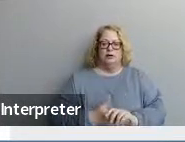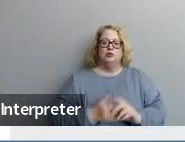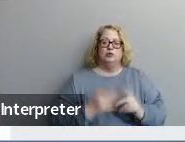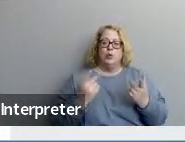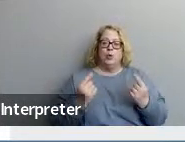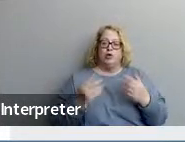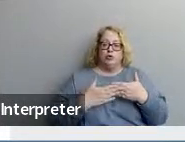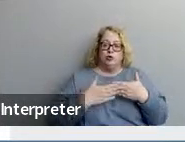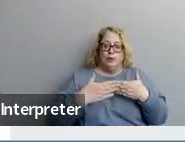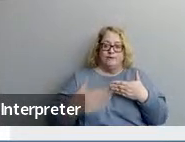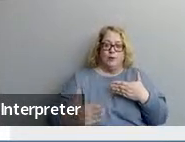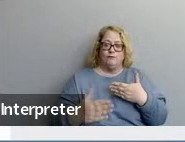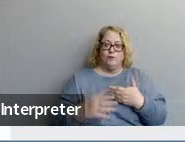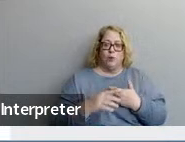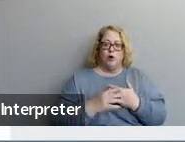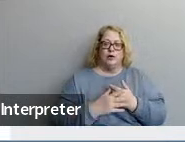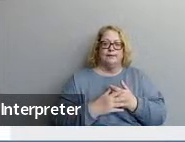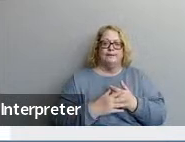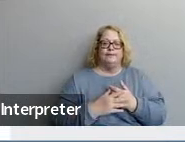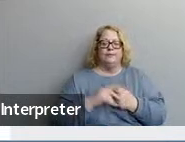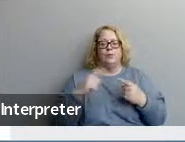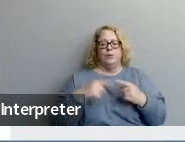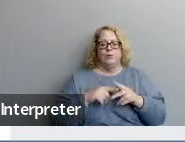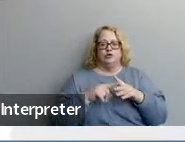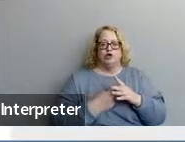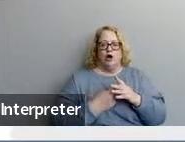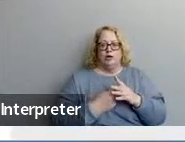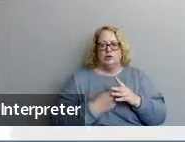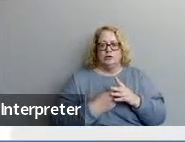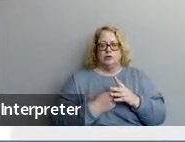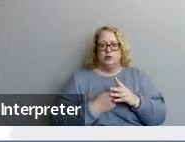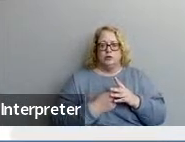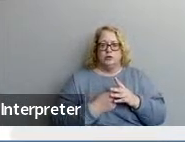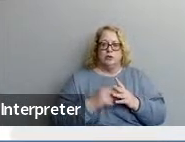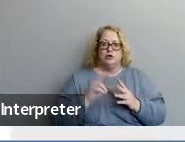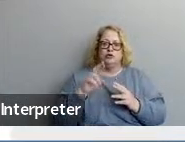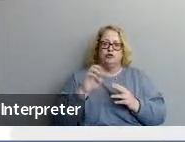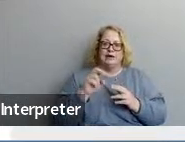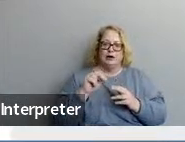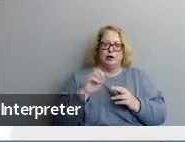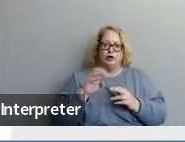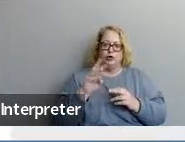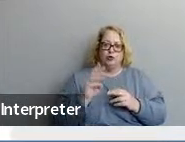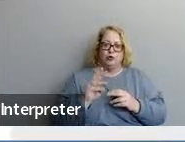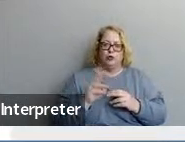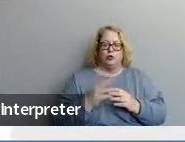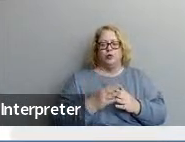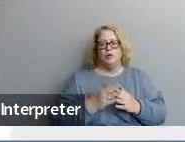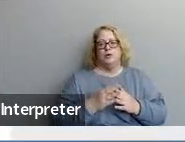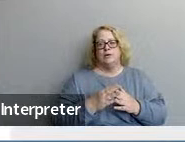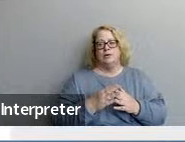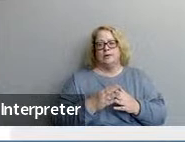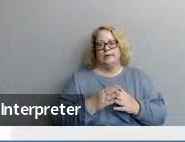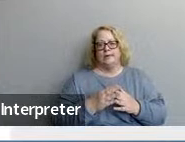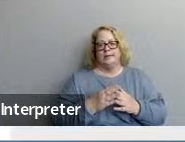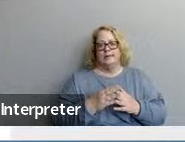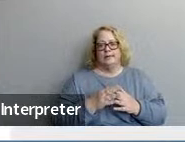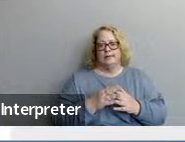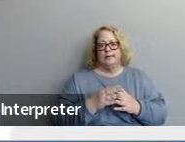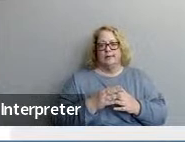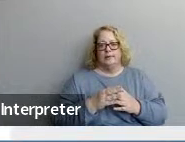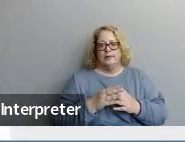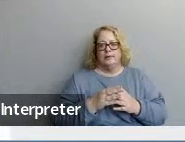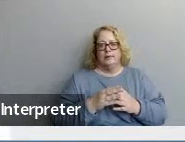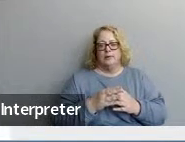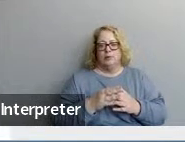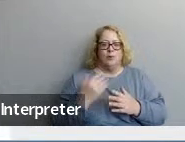do moving forward is as we start to take a look at renewing the sole source, say it's through Tech Health, or, you know, we